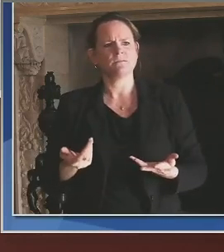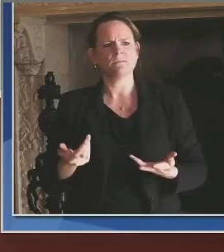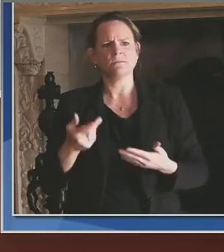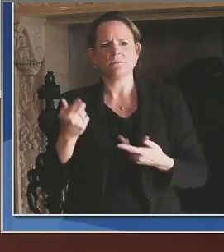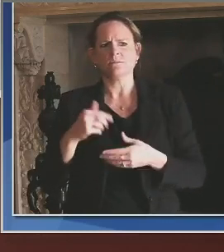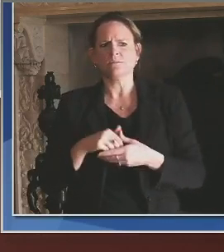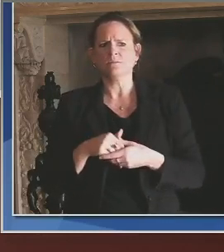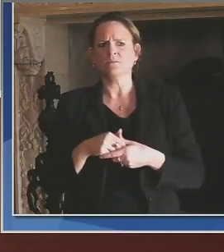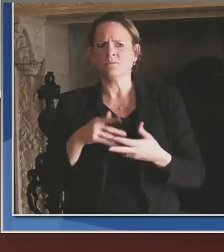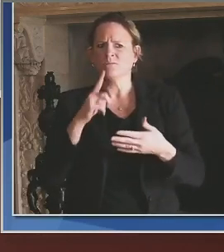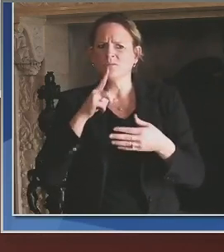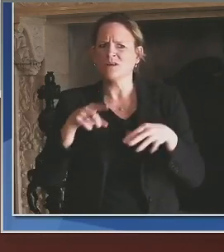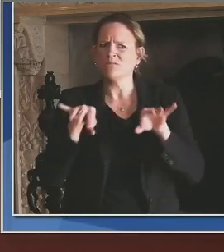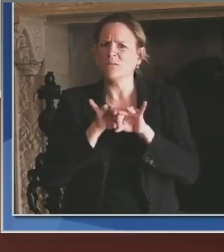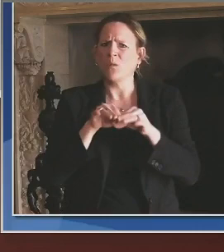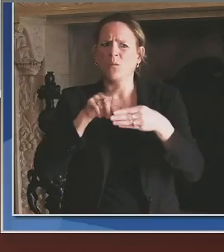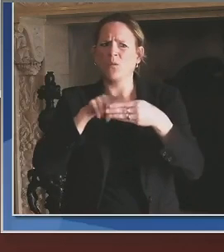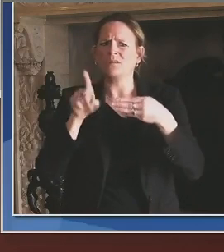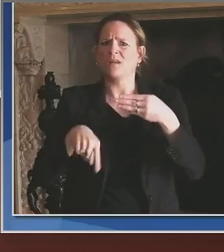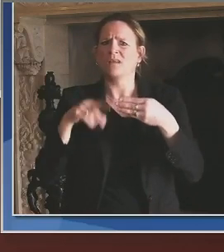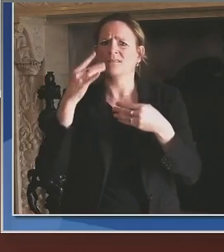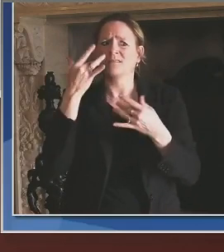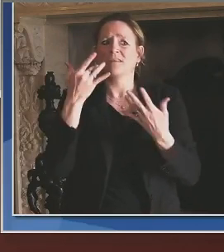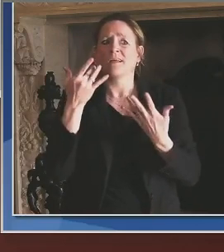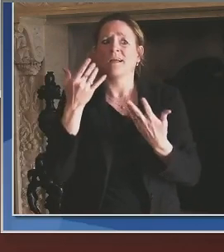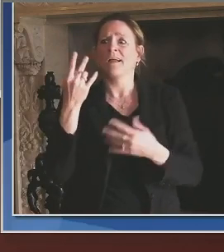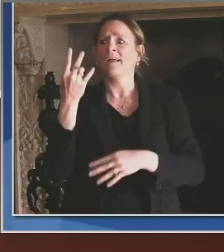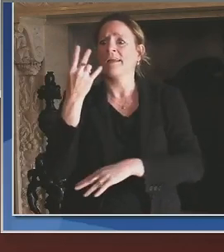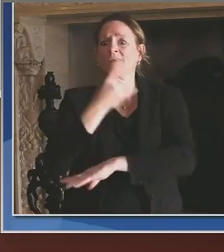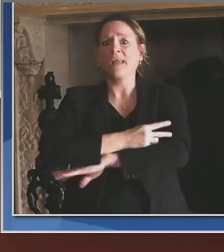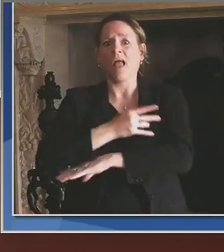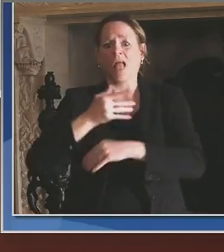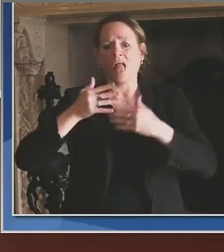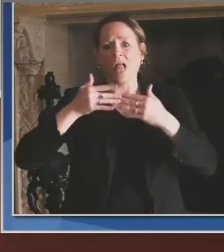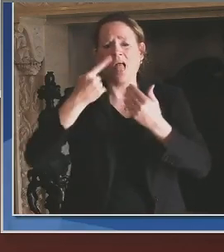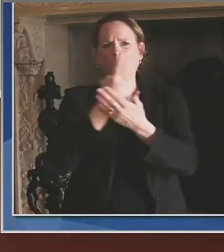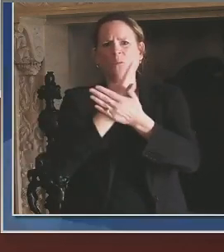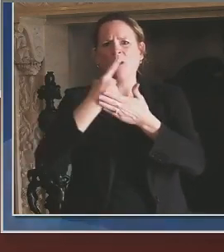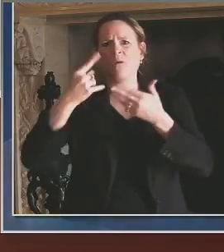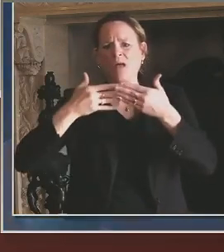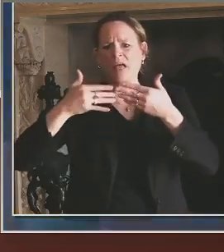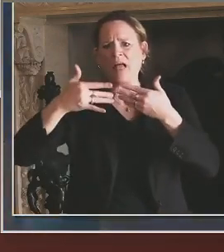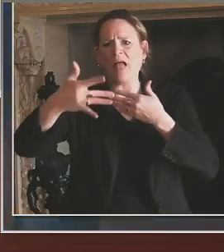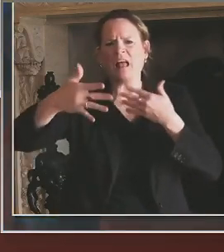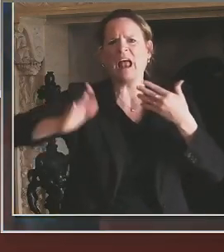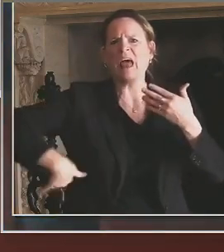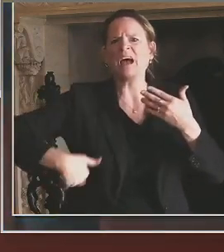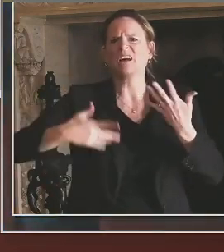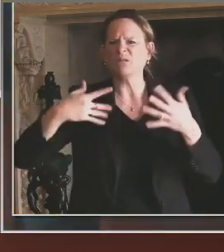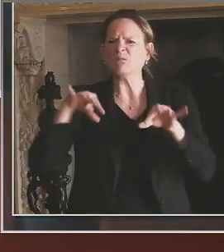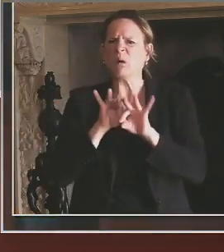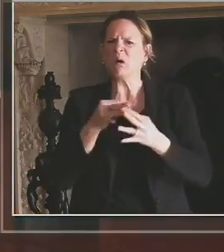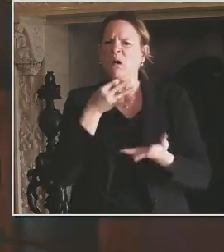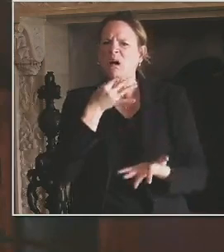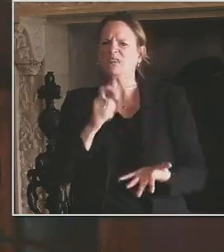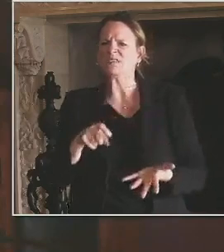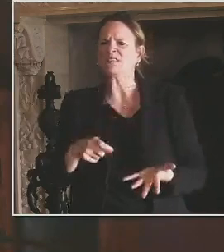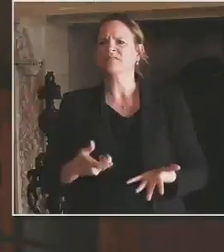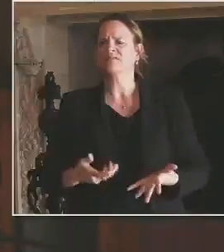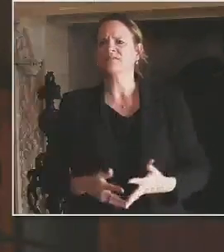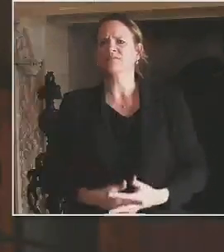after 7 days or more? Are they kind of moot after a certain time period? Mm-hmm. It's a great question, and we obviously,